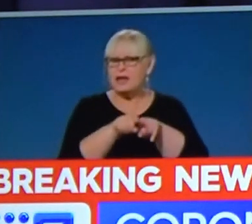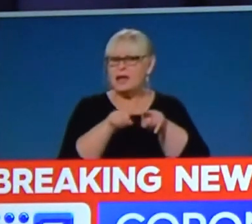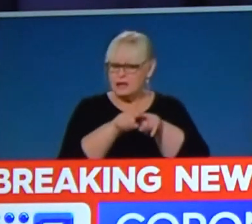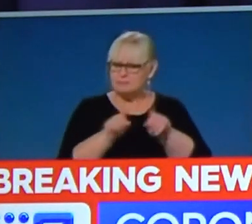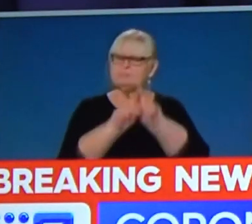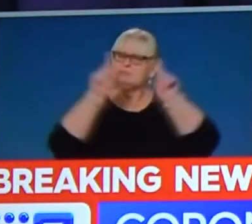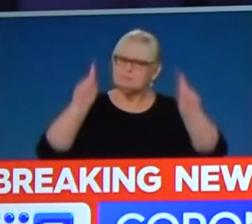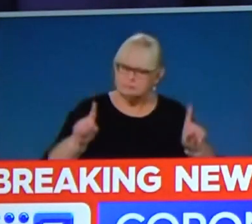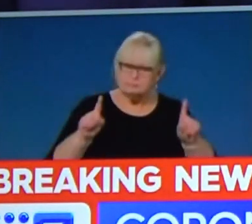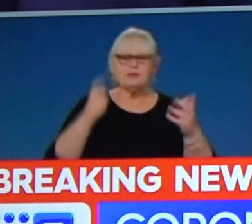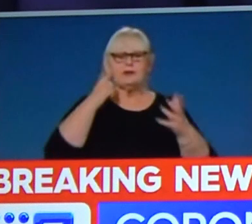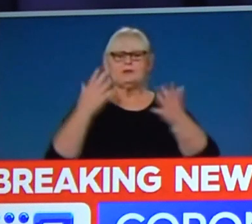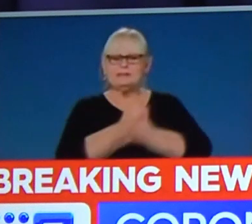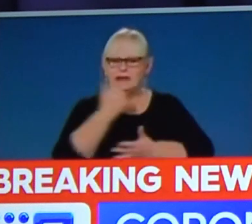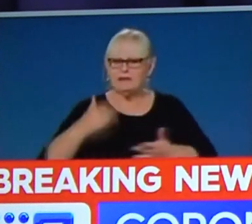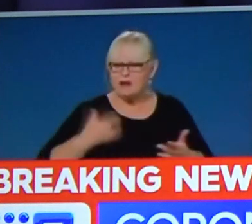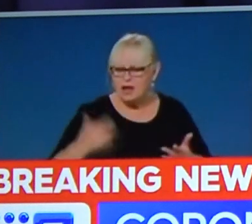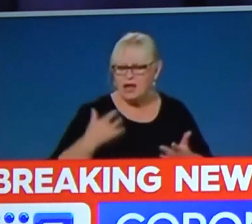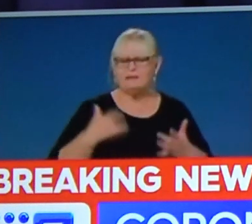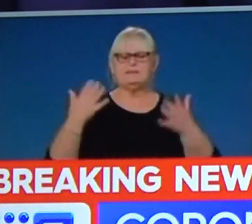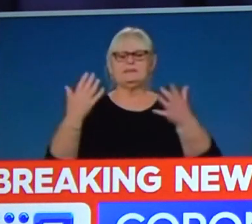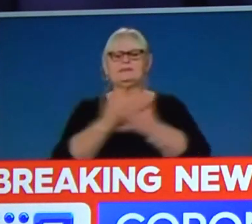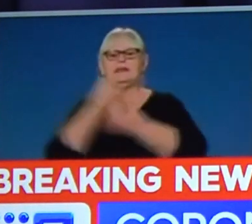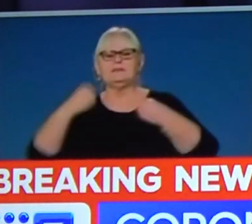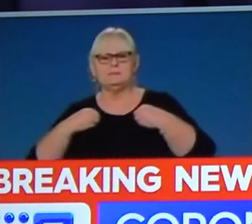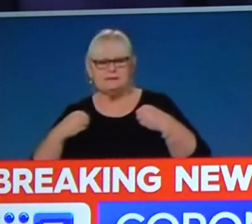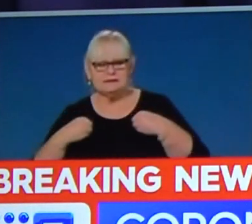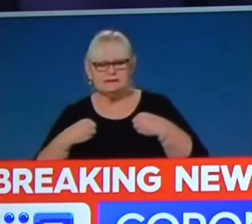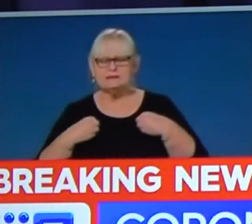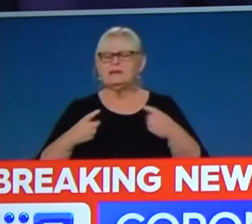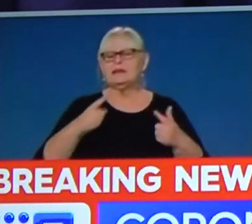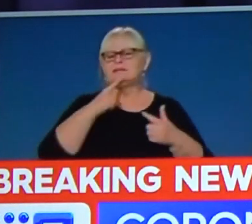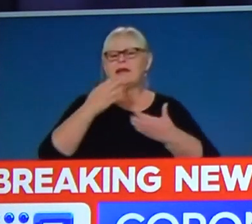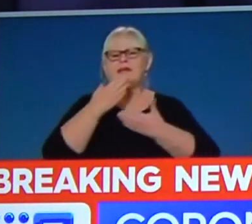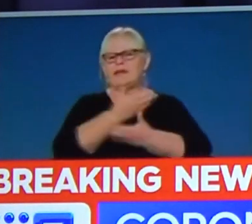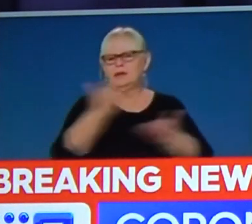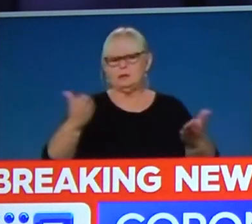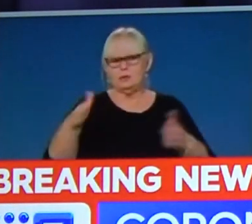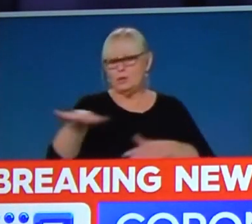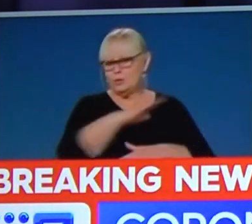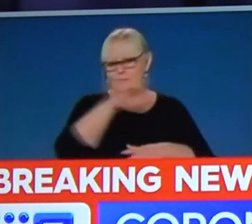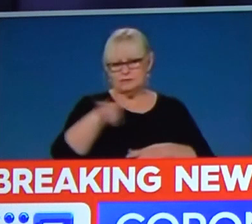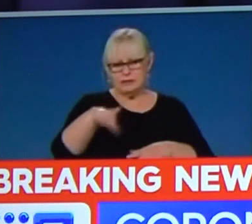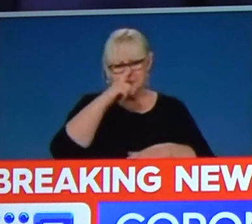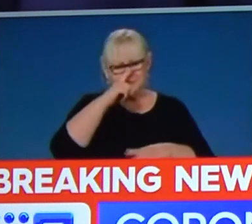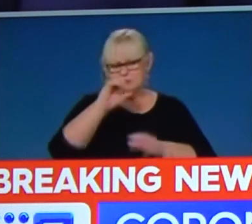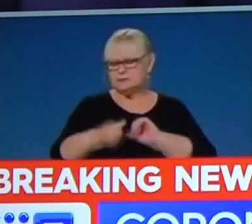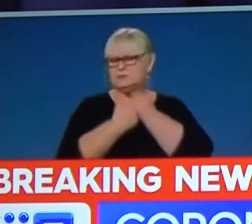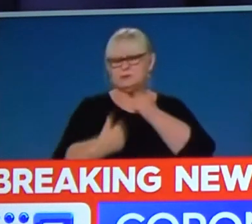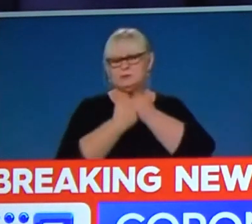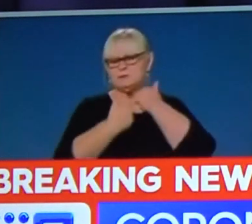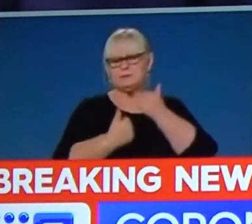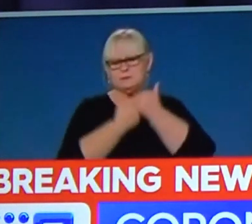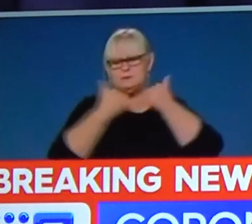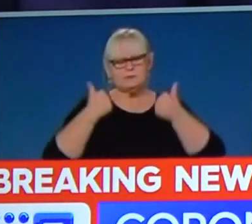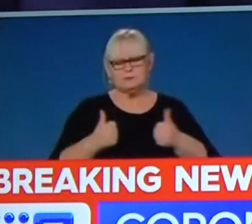save lives and save livelihoods, and I want to thank Australians for their strong support and growing support for the measures that are necessary to do just